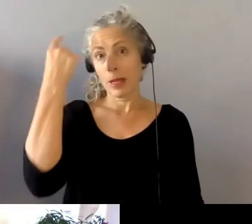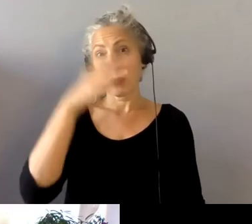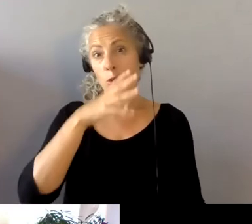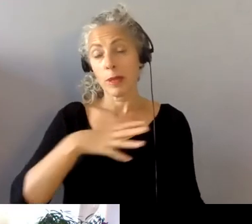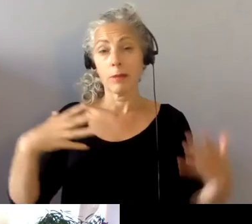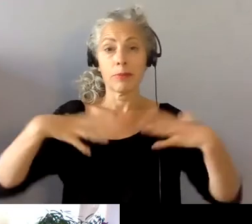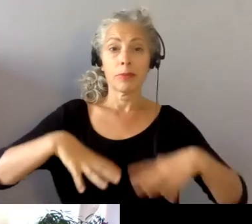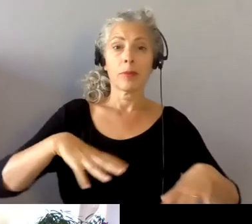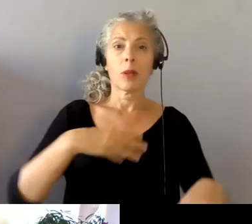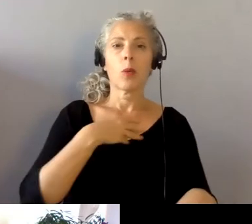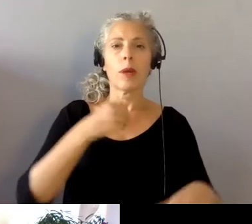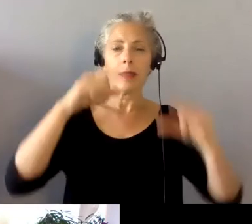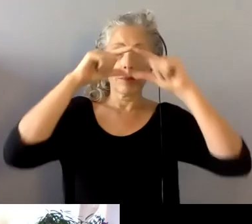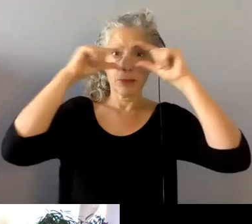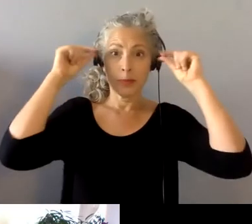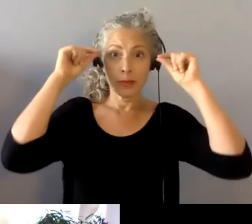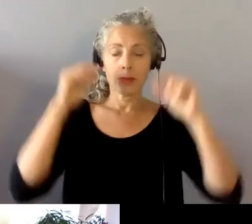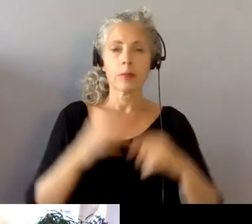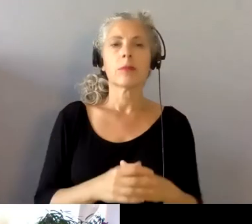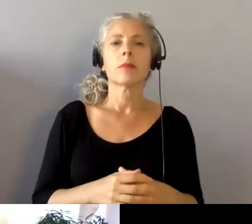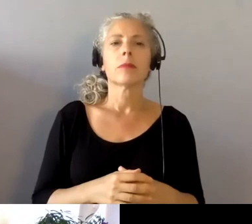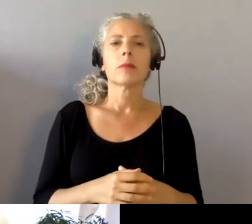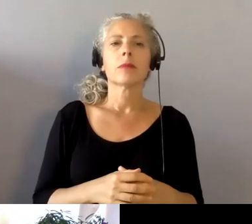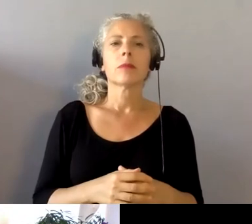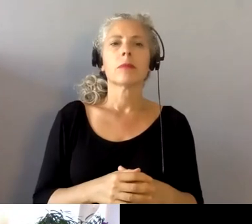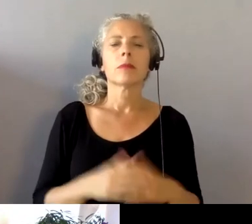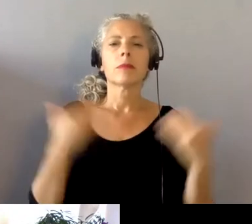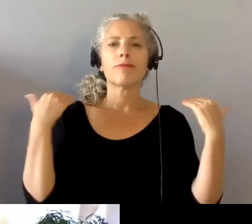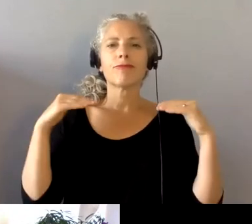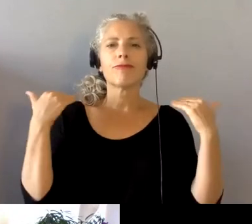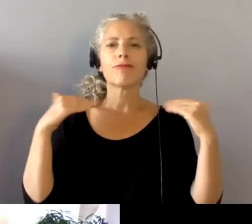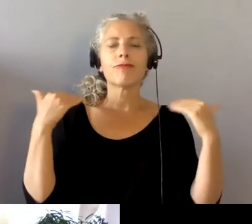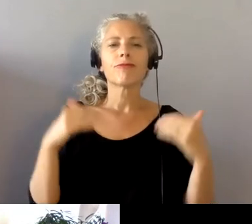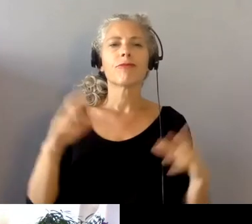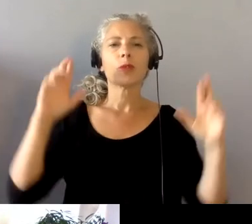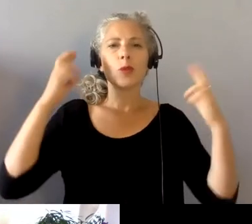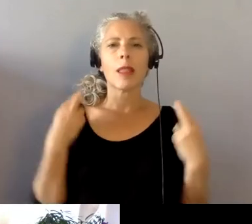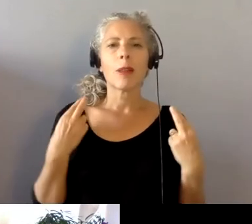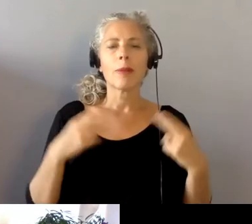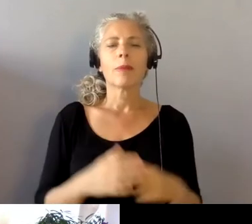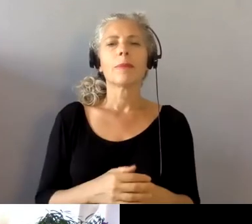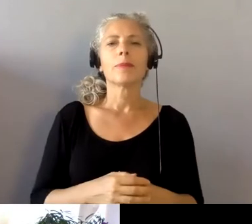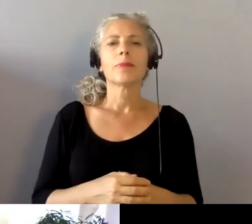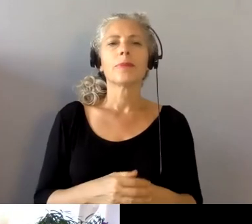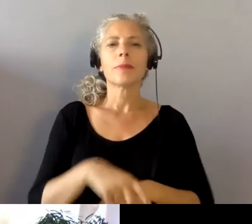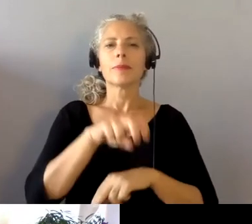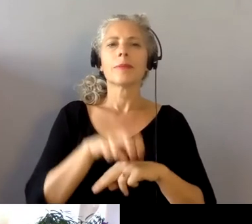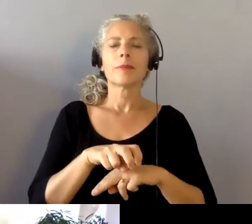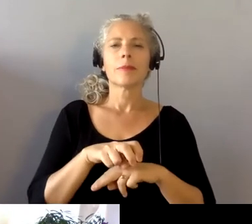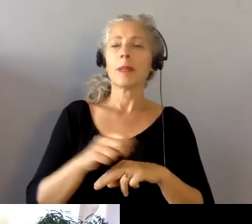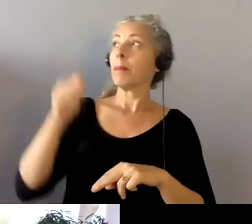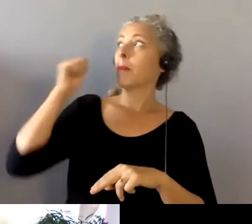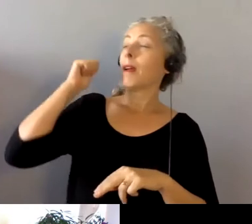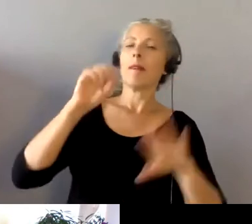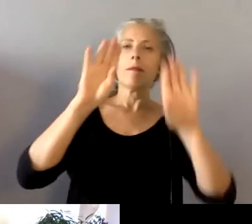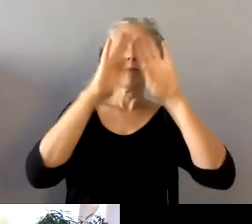wearing white rimmed glasses, medium length dreadlocks, and seated in front of a bookshelf